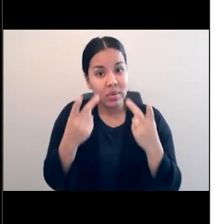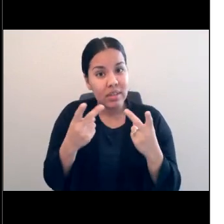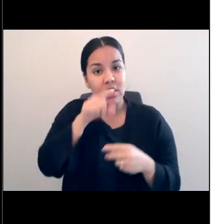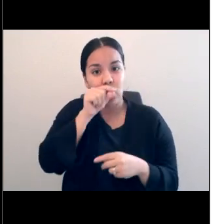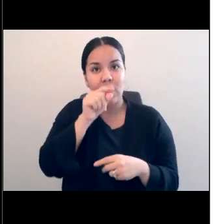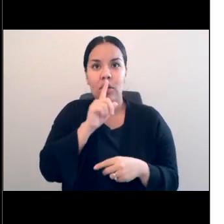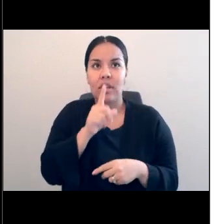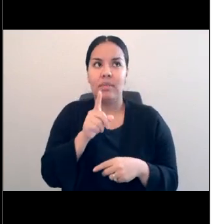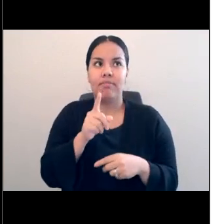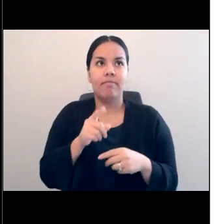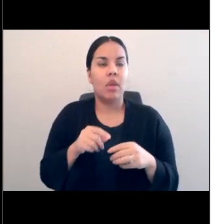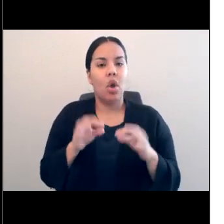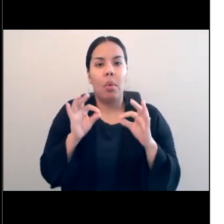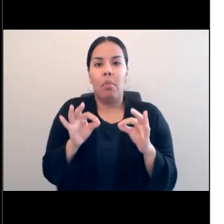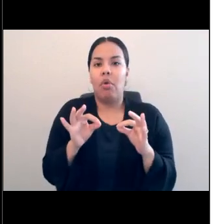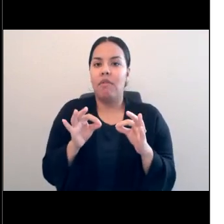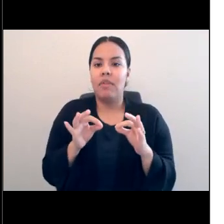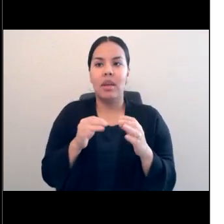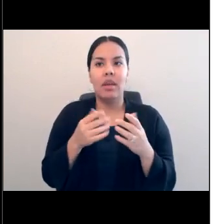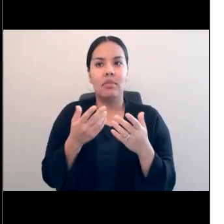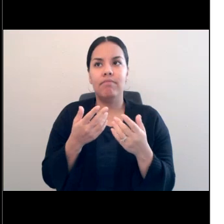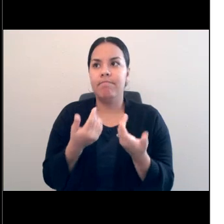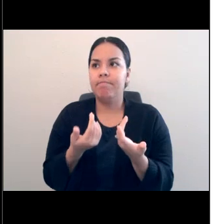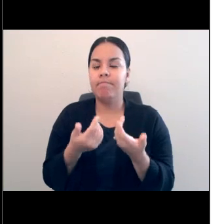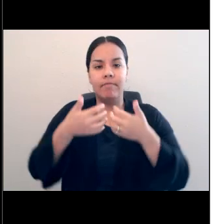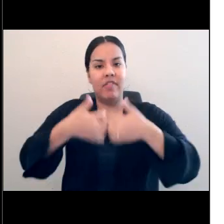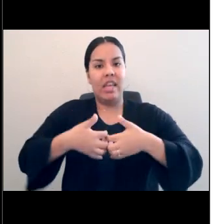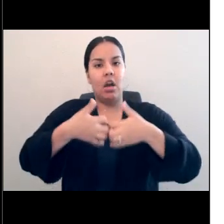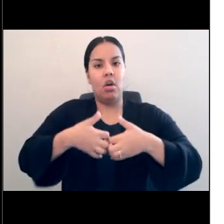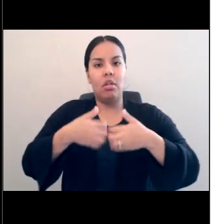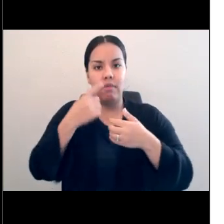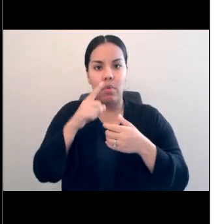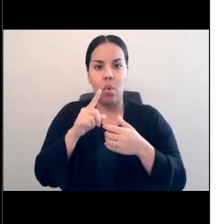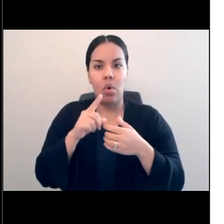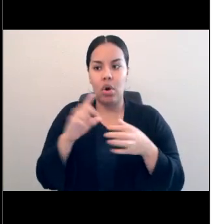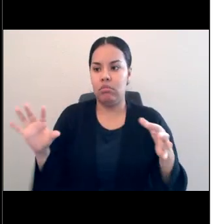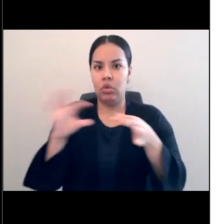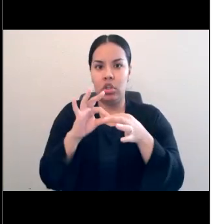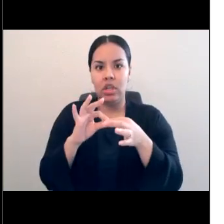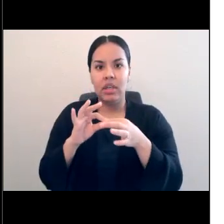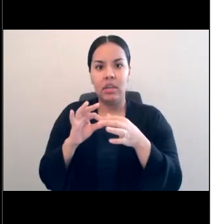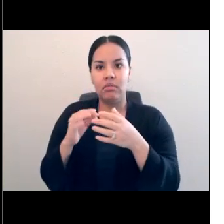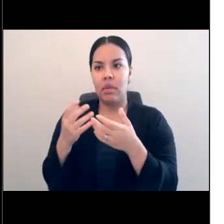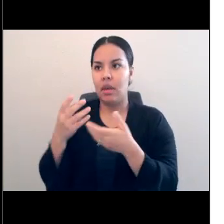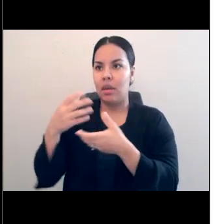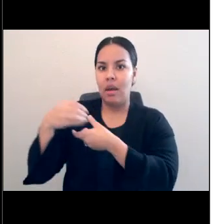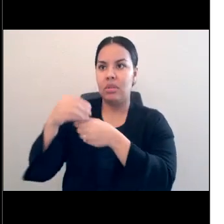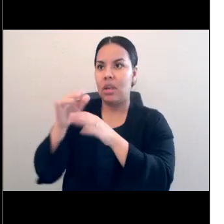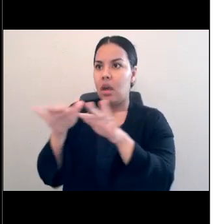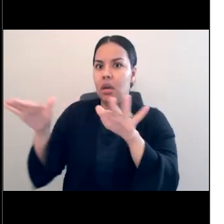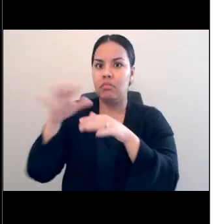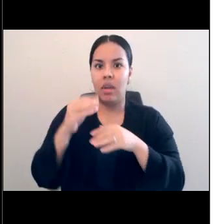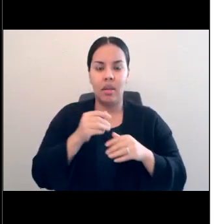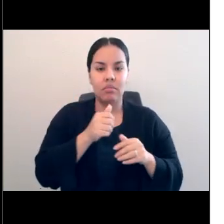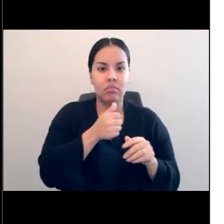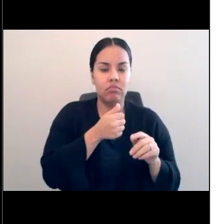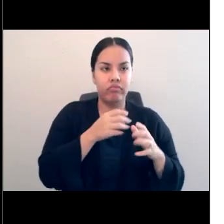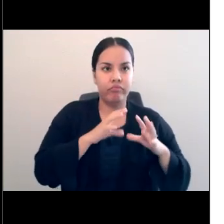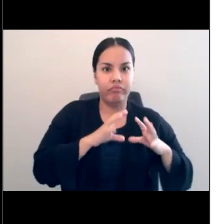this perfect vehicle for bridging the town and gown divide. So I personally am committed to the civic responsibility